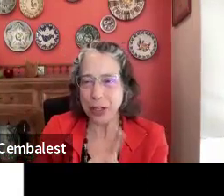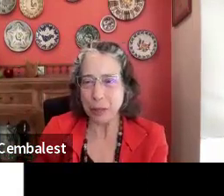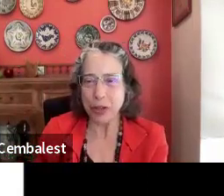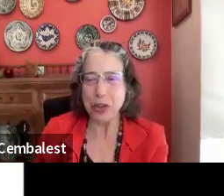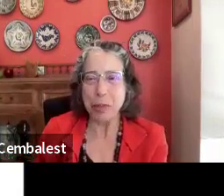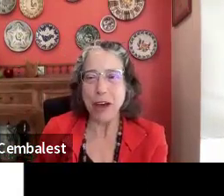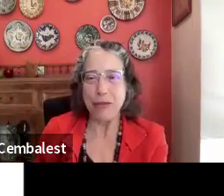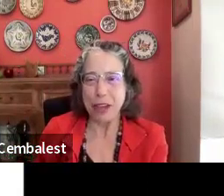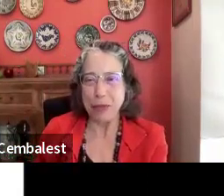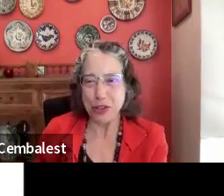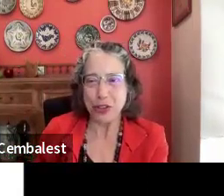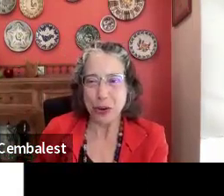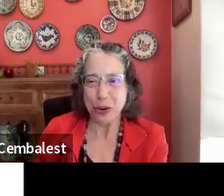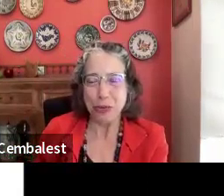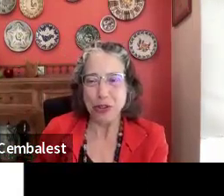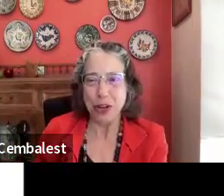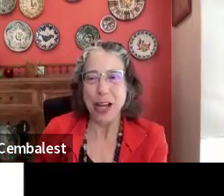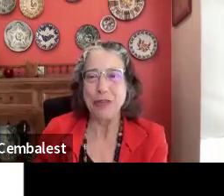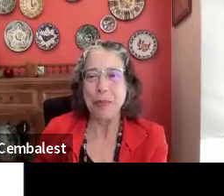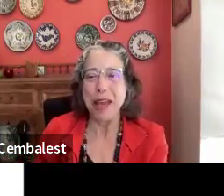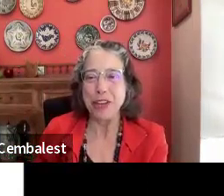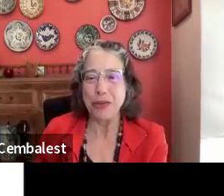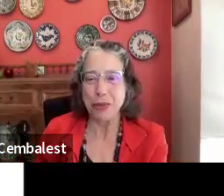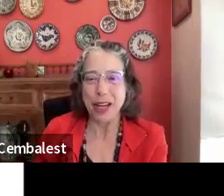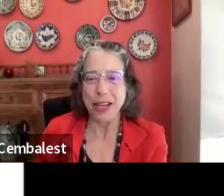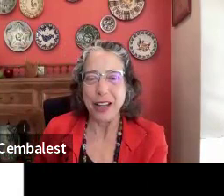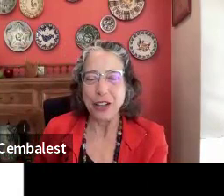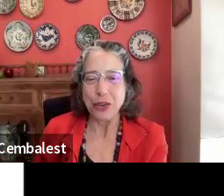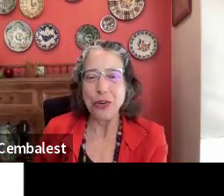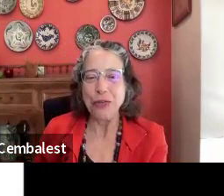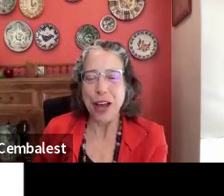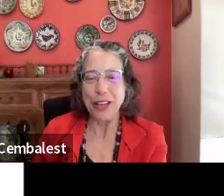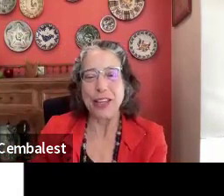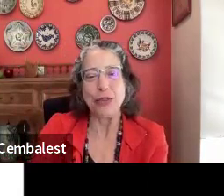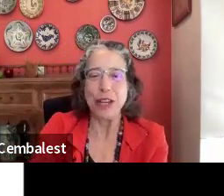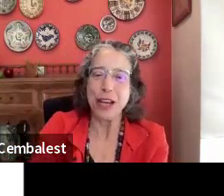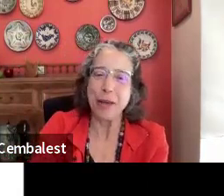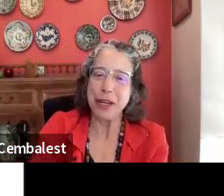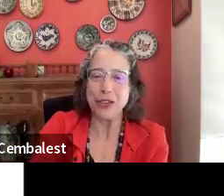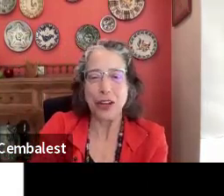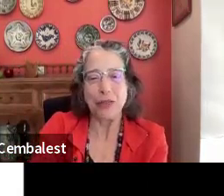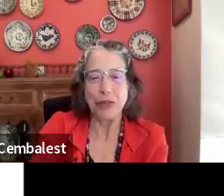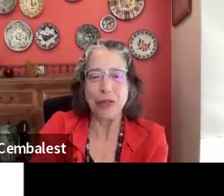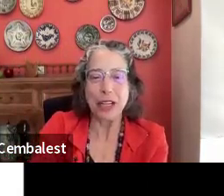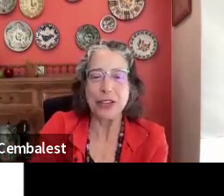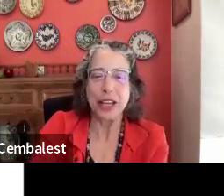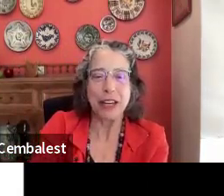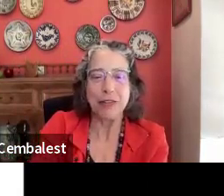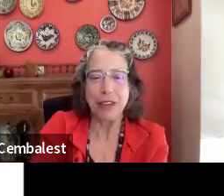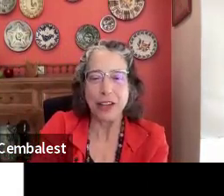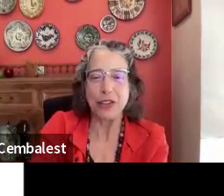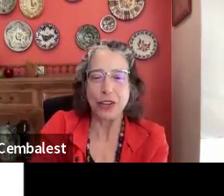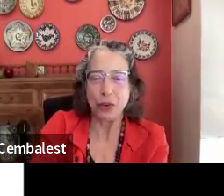of the talking points above that we just heard, which are kind of a menu, right? You'll find the unique combination of ingredients